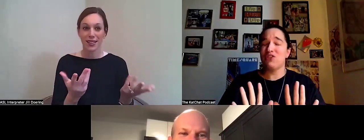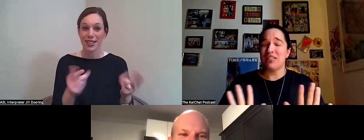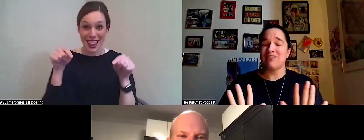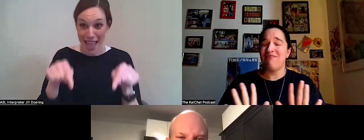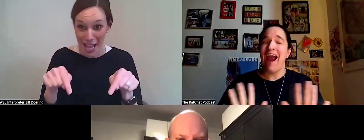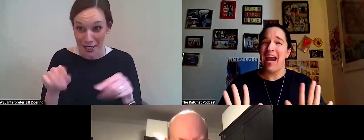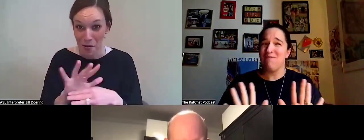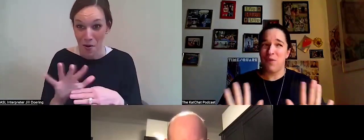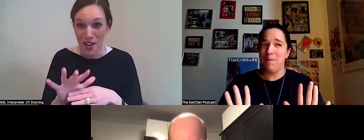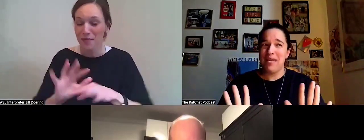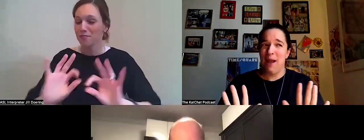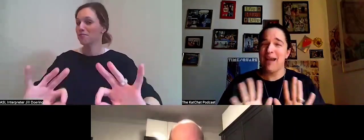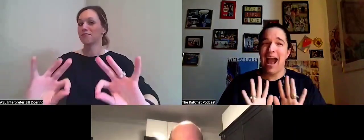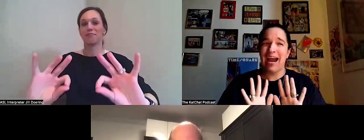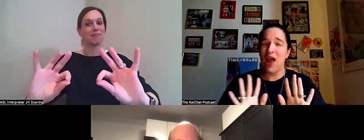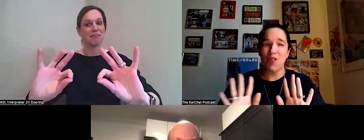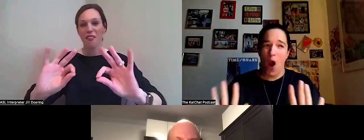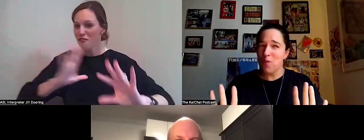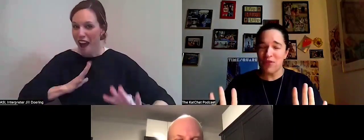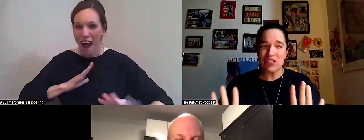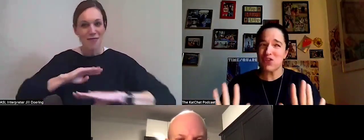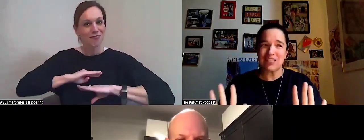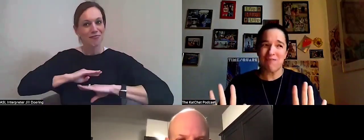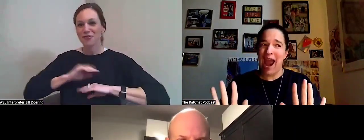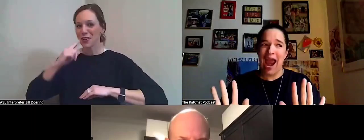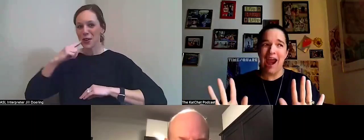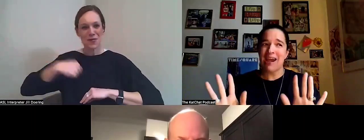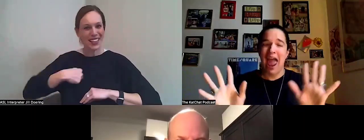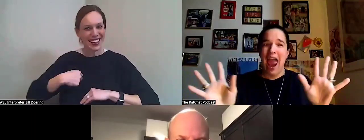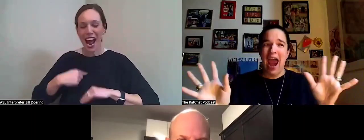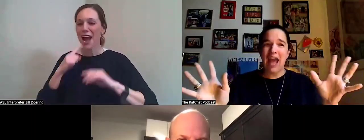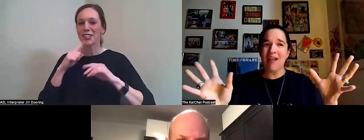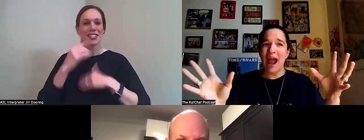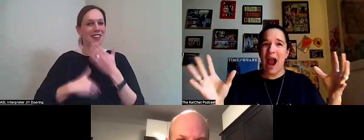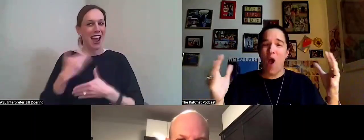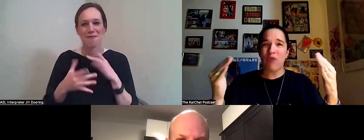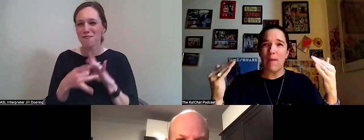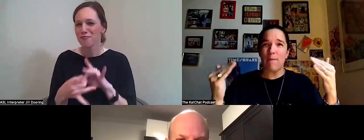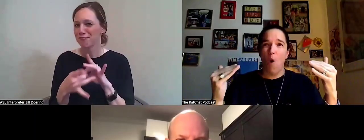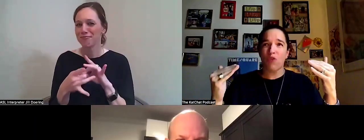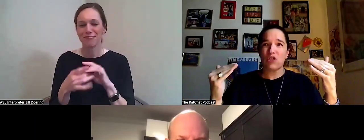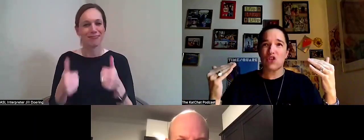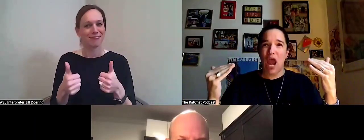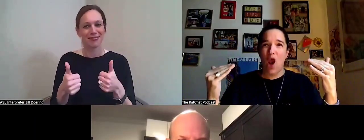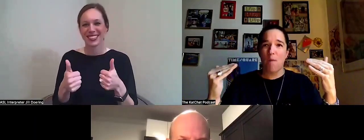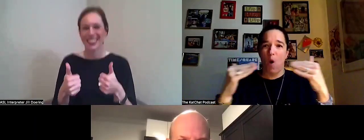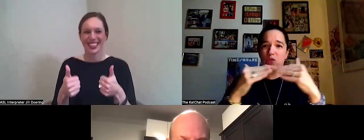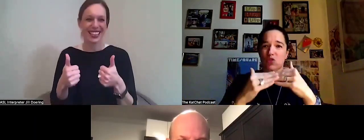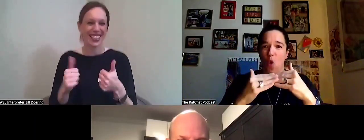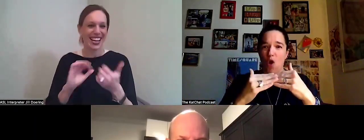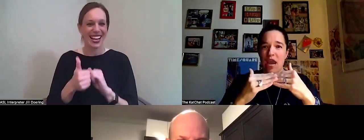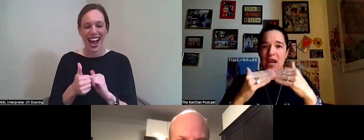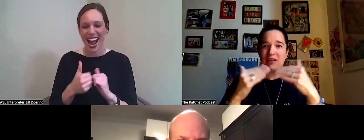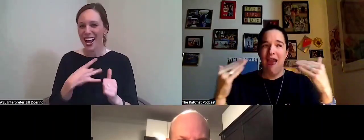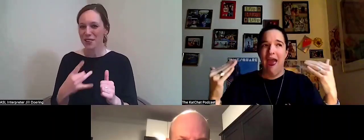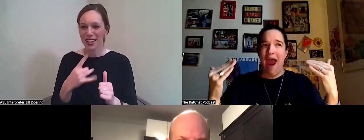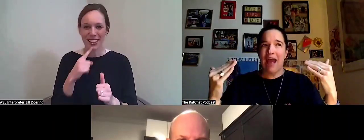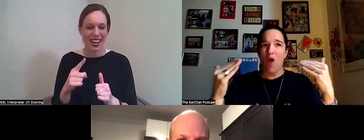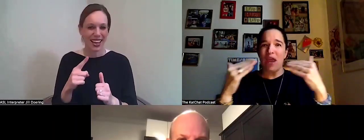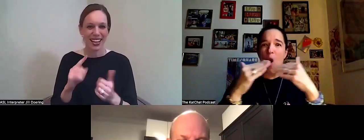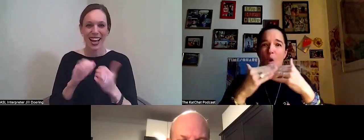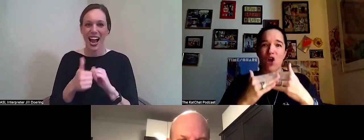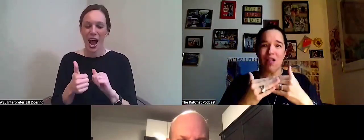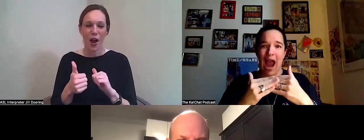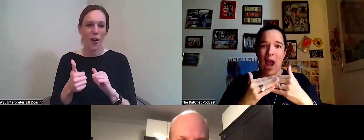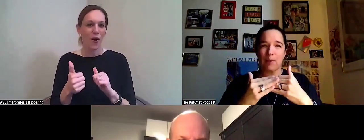movie was just fine for me. I mean, I got along with it just fine. And I like how they both share both stories and